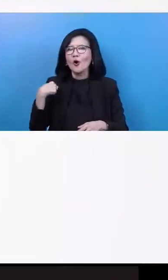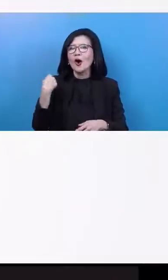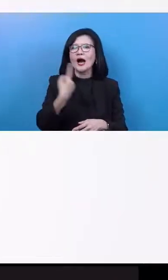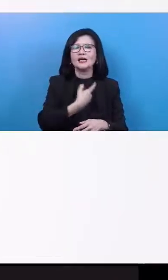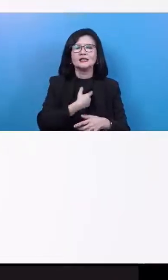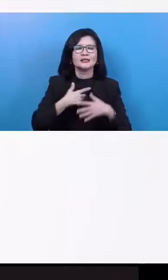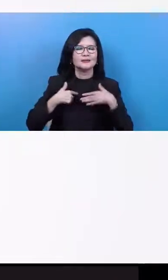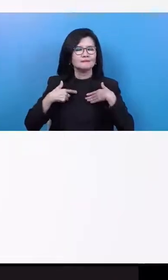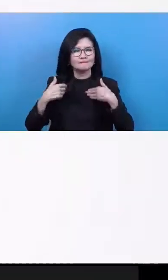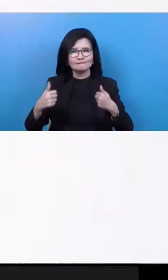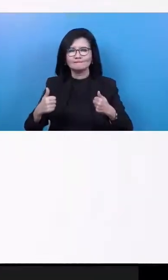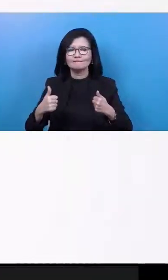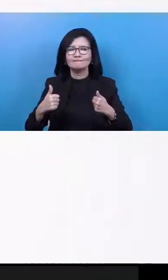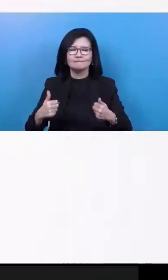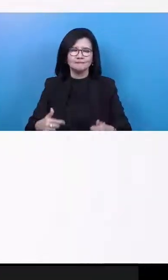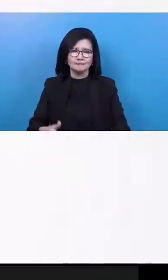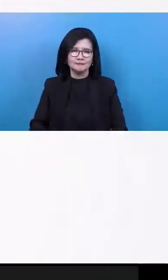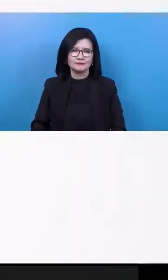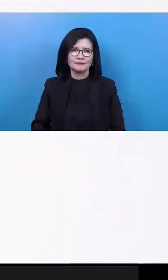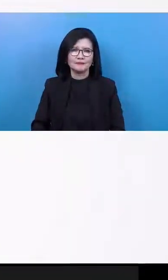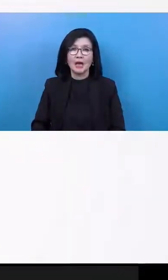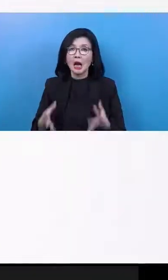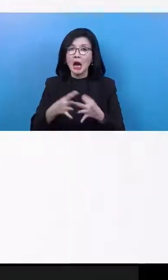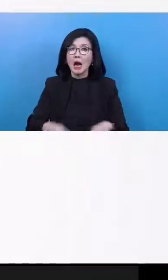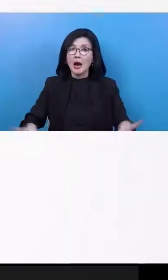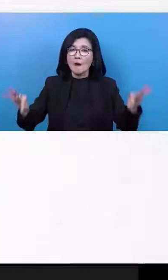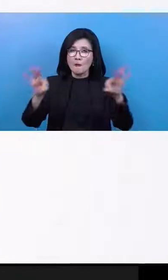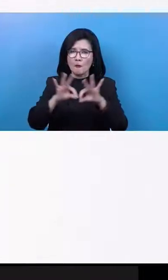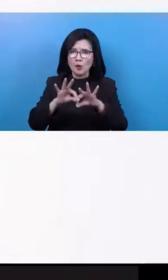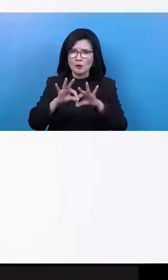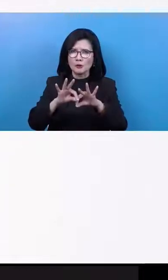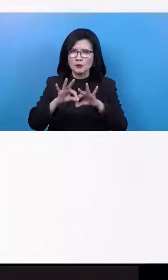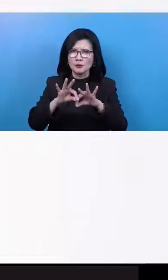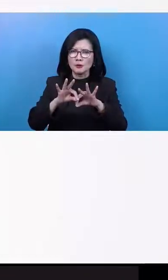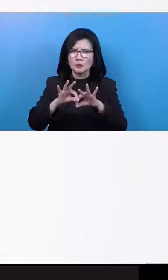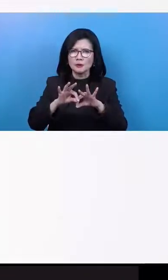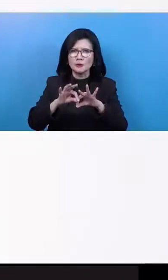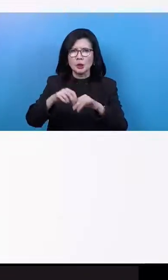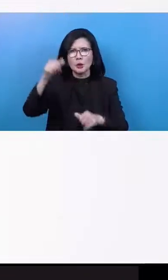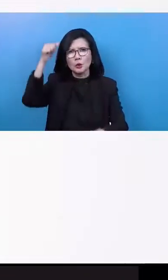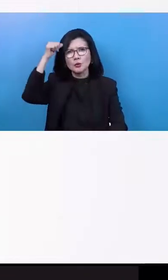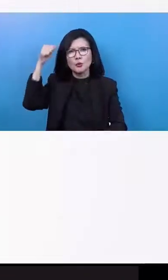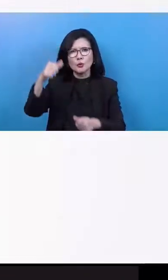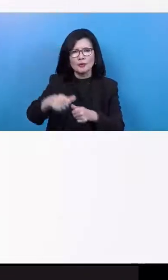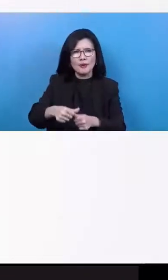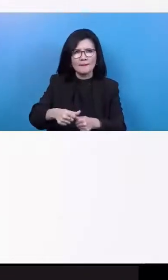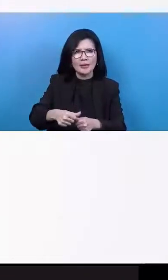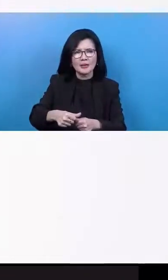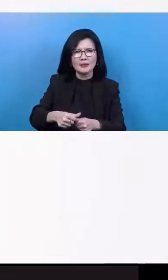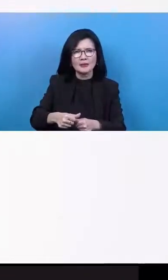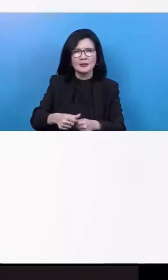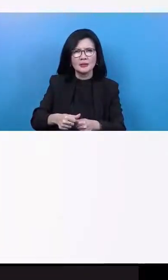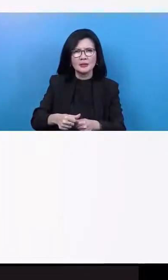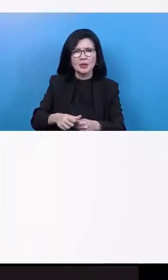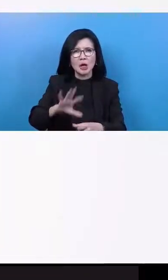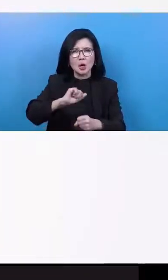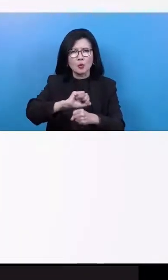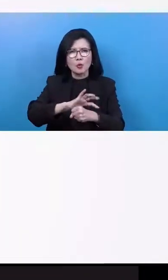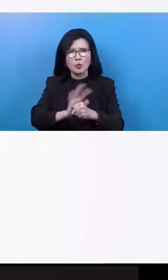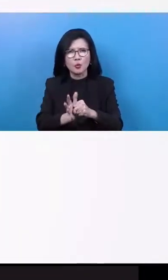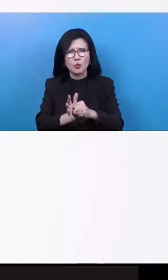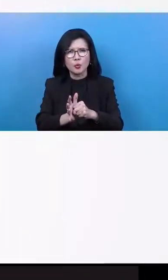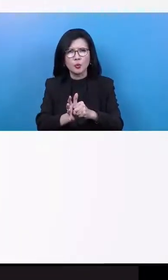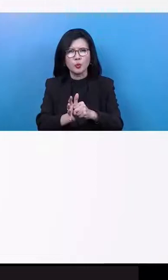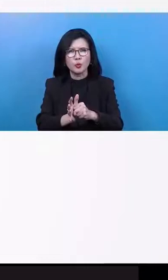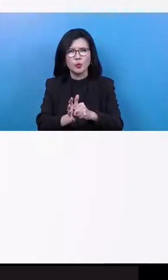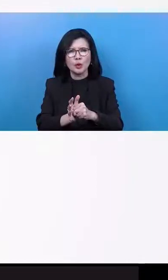It is also important to underline the fact that when COVID struck, we already had